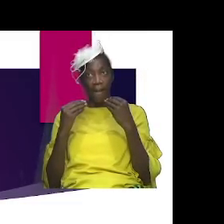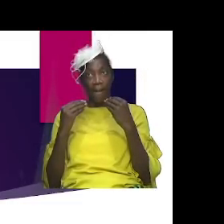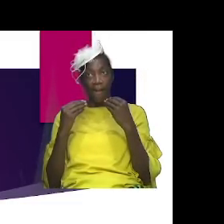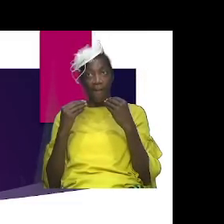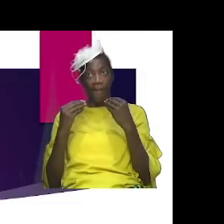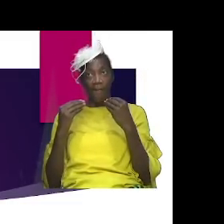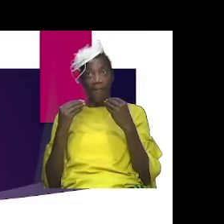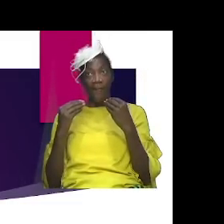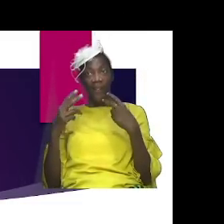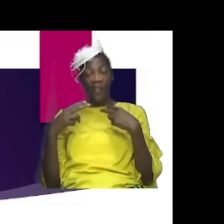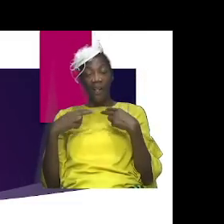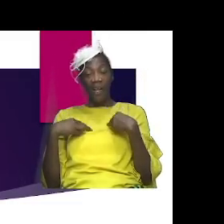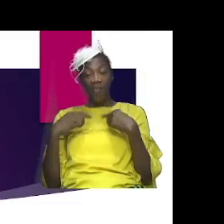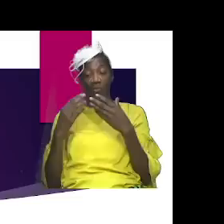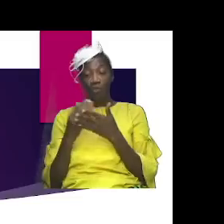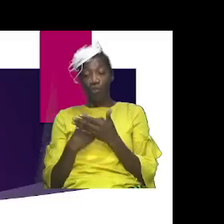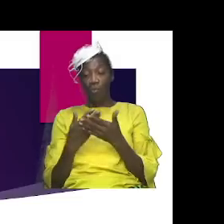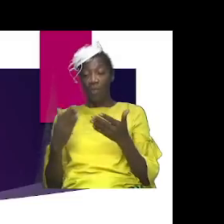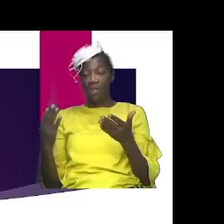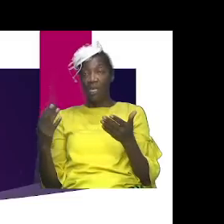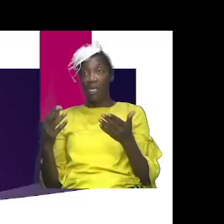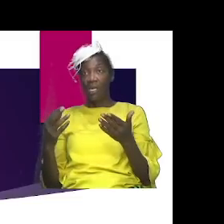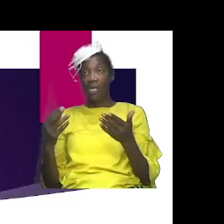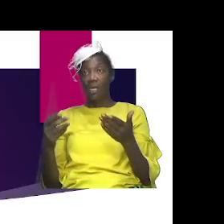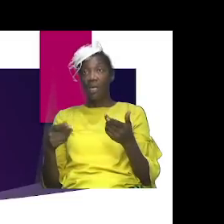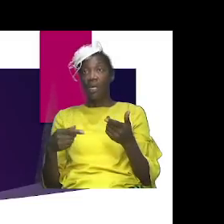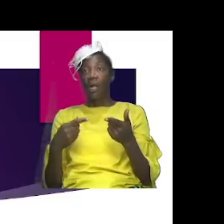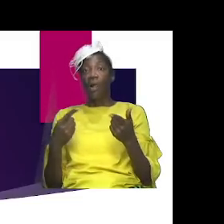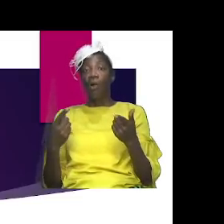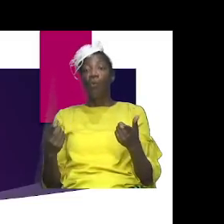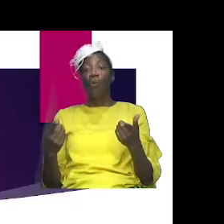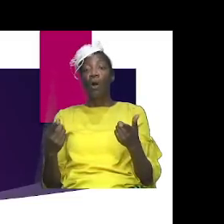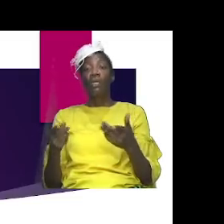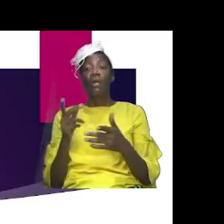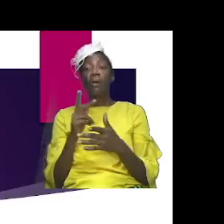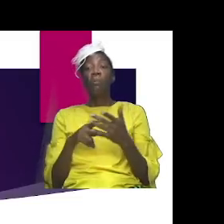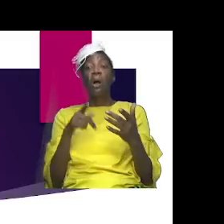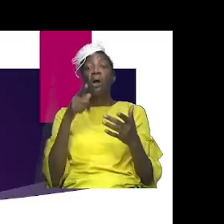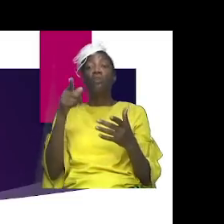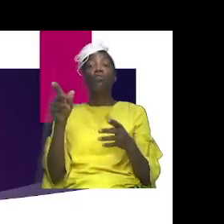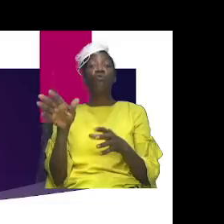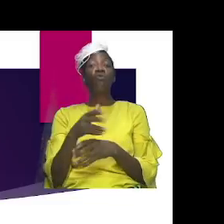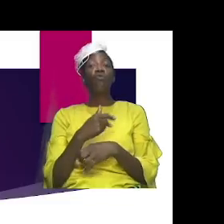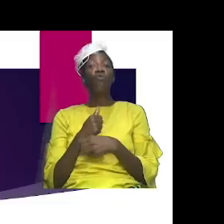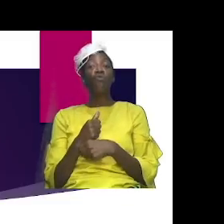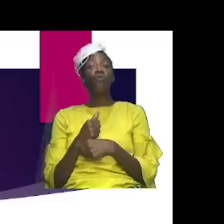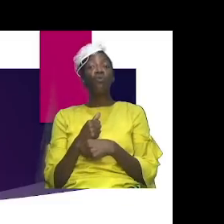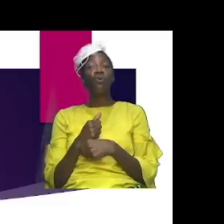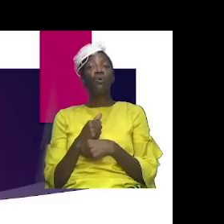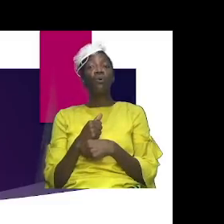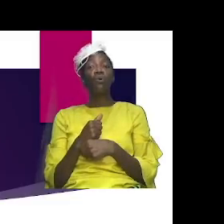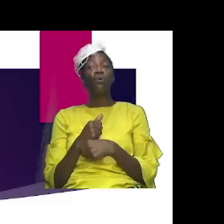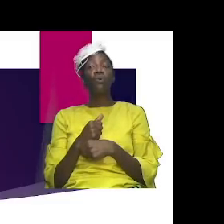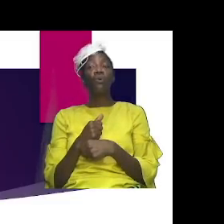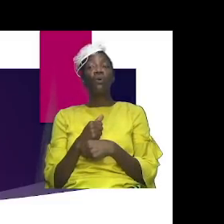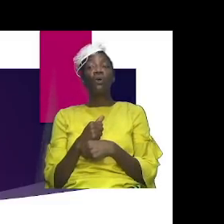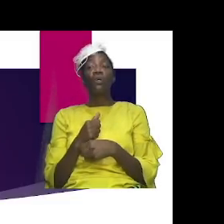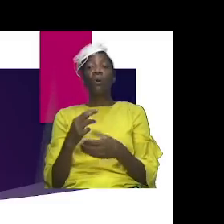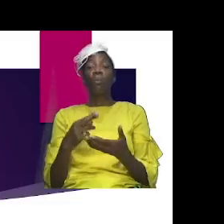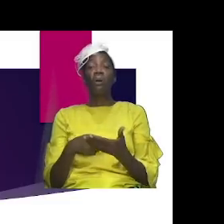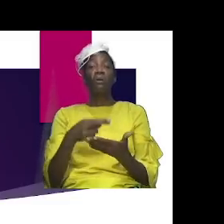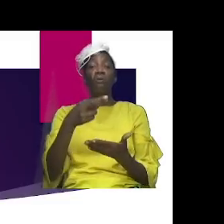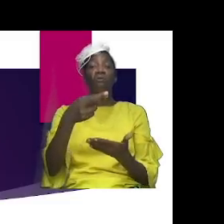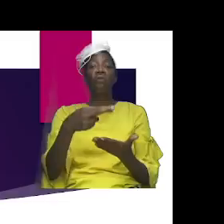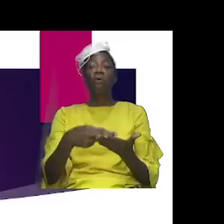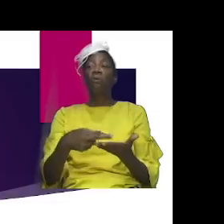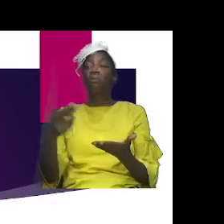some role to play in what ultimate position you then hold as a part of your reward